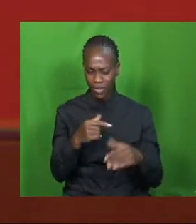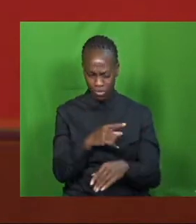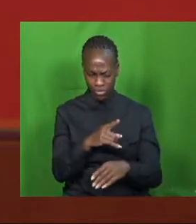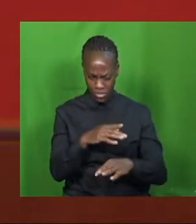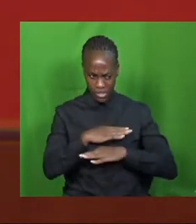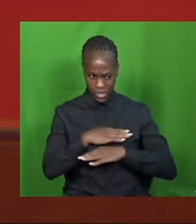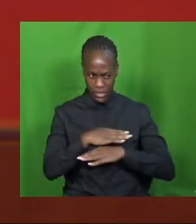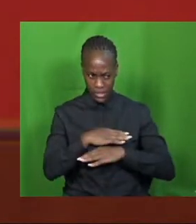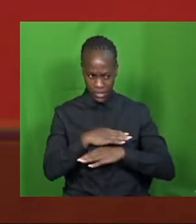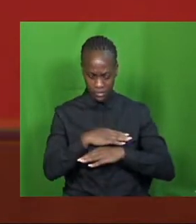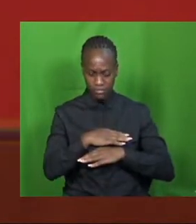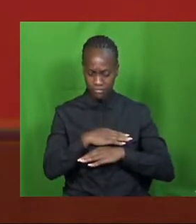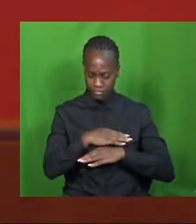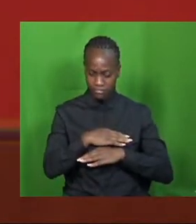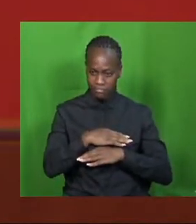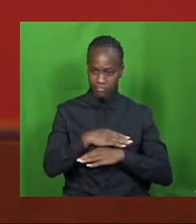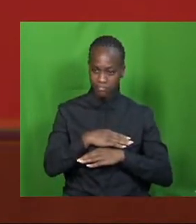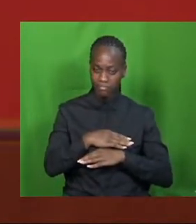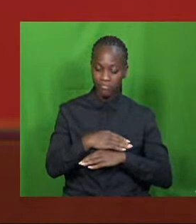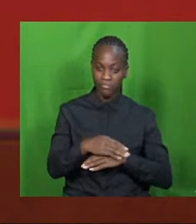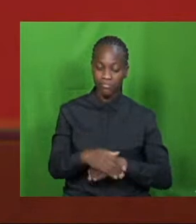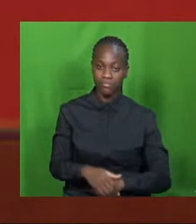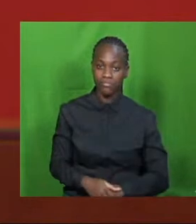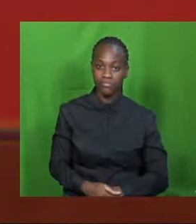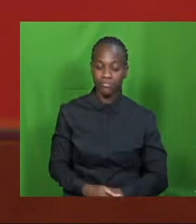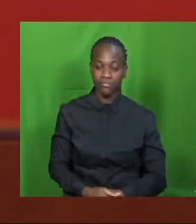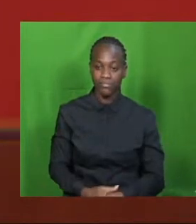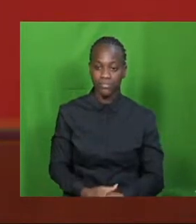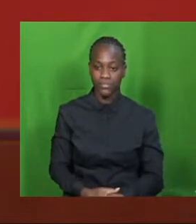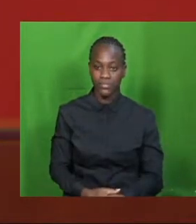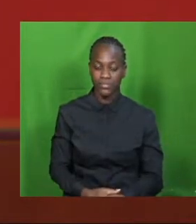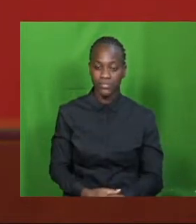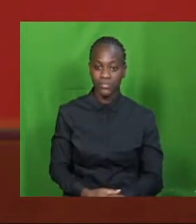though very tempting, is a difficult one.